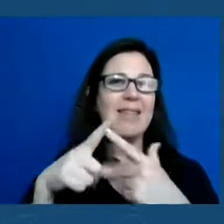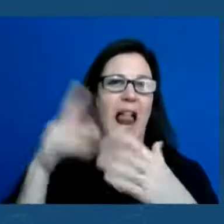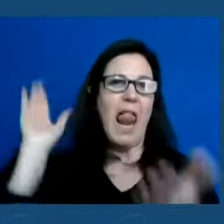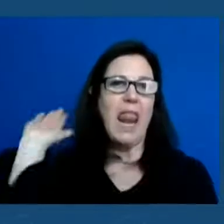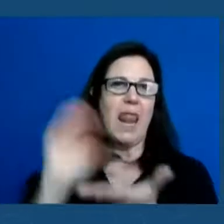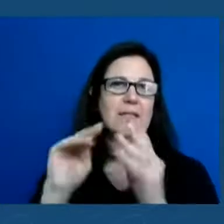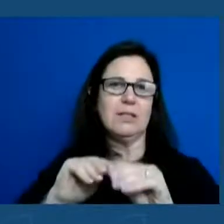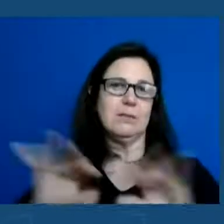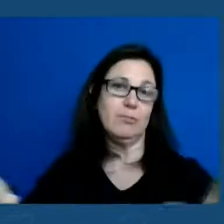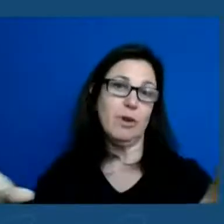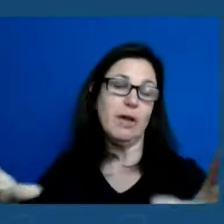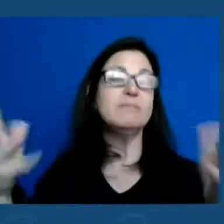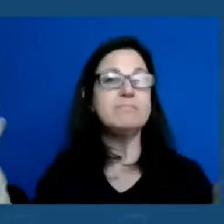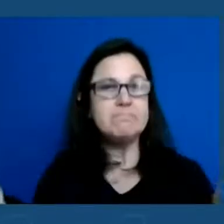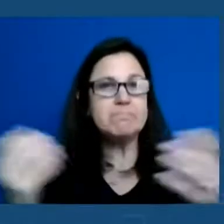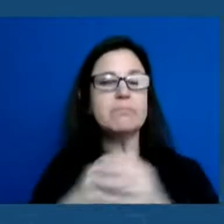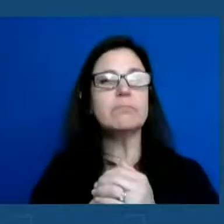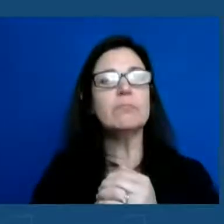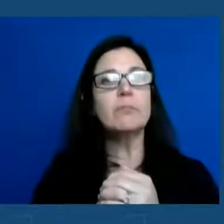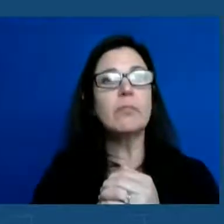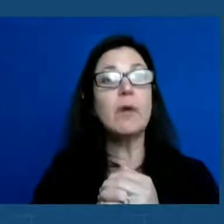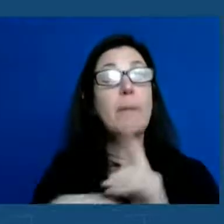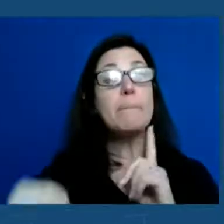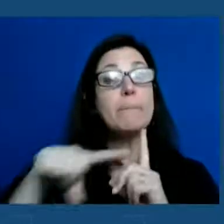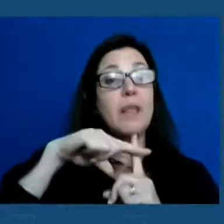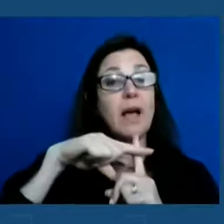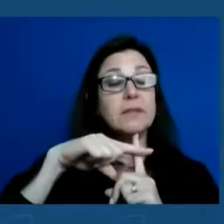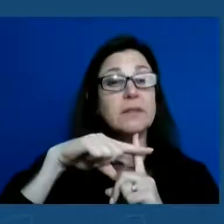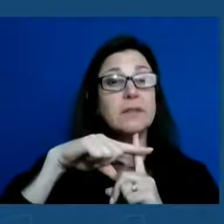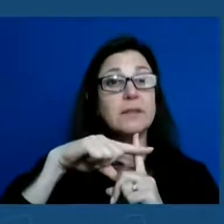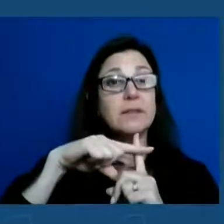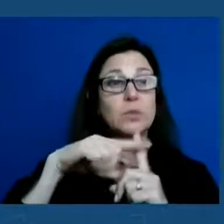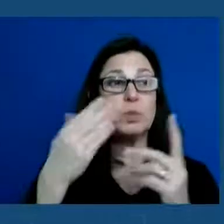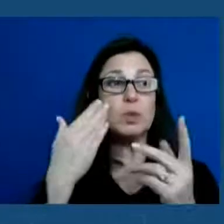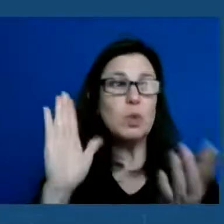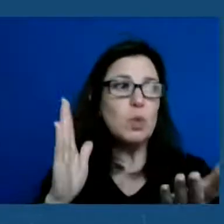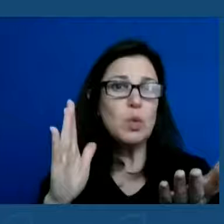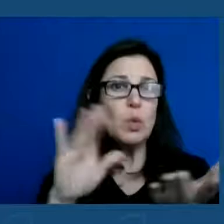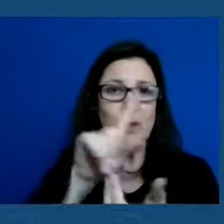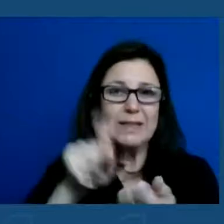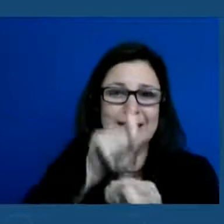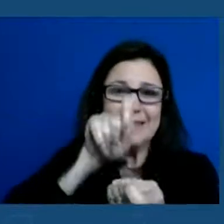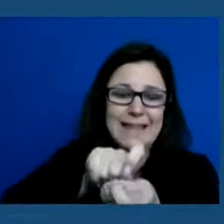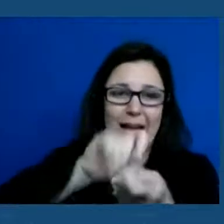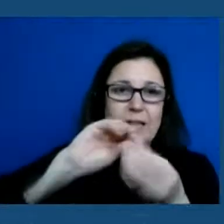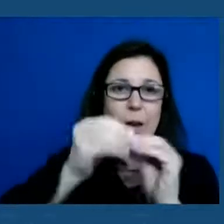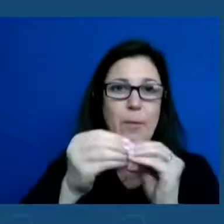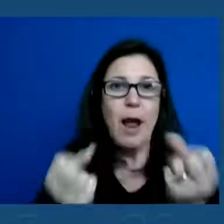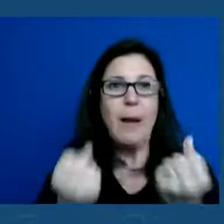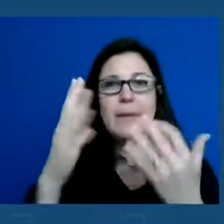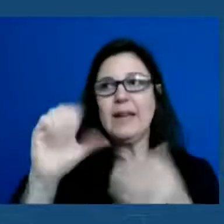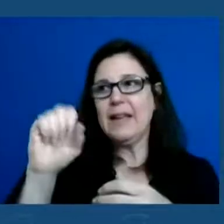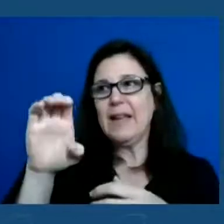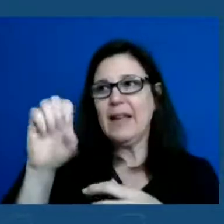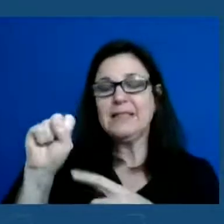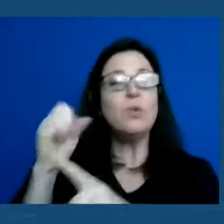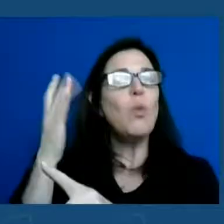are around us. But also, since we don't have a good exact number on cases anymore because of the home